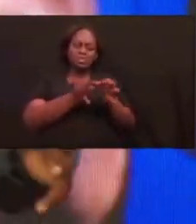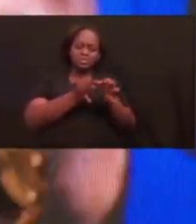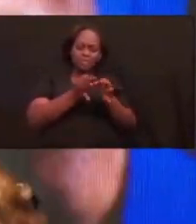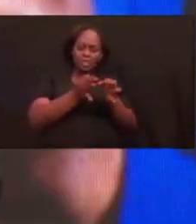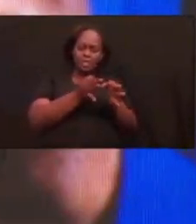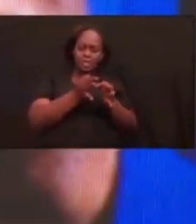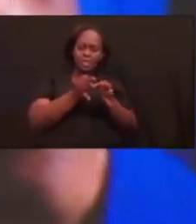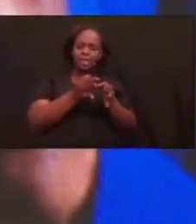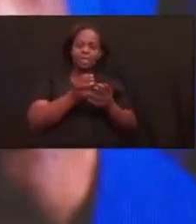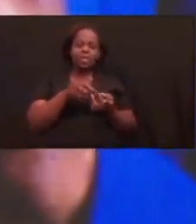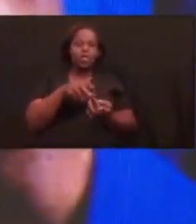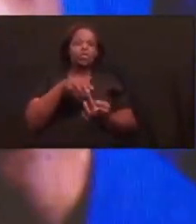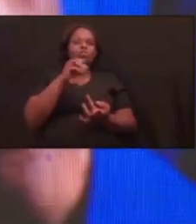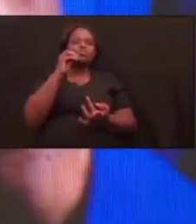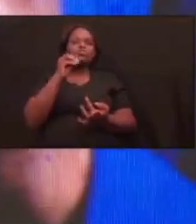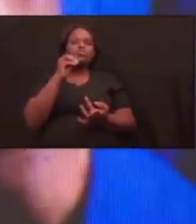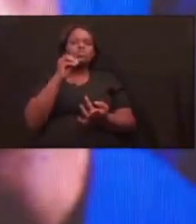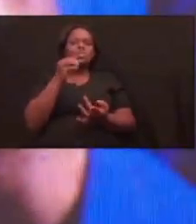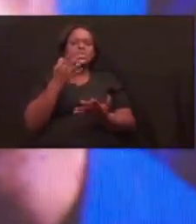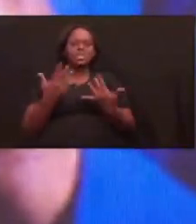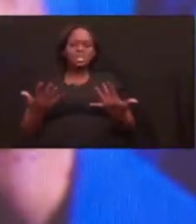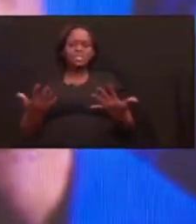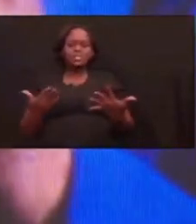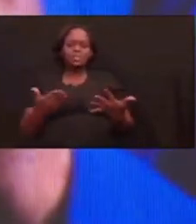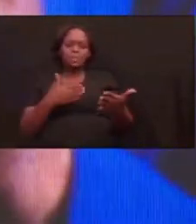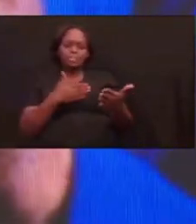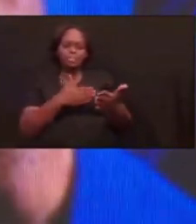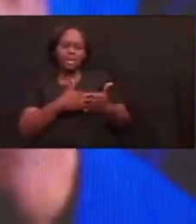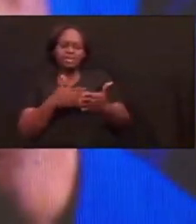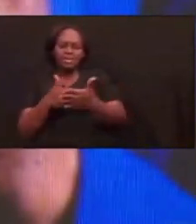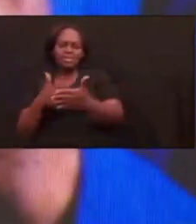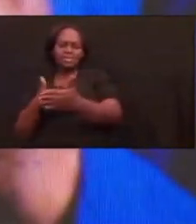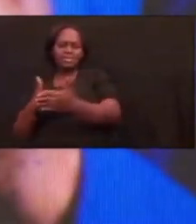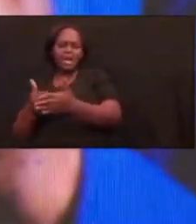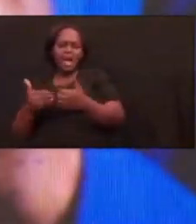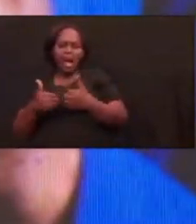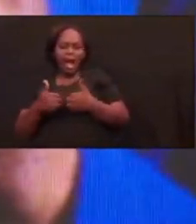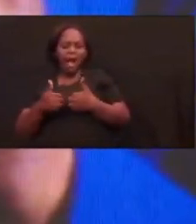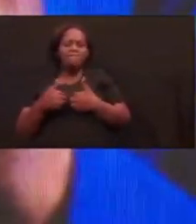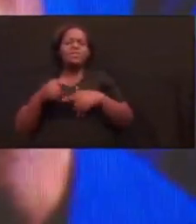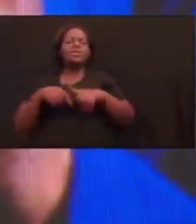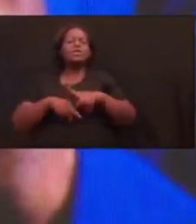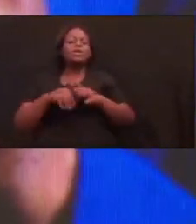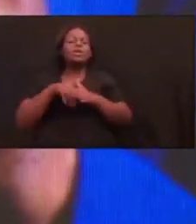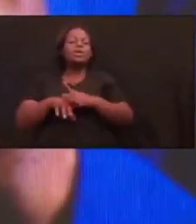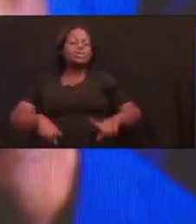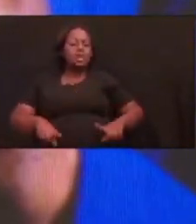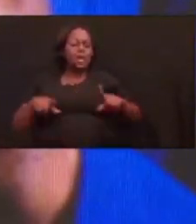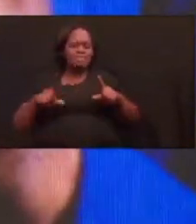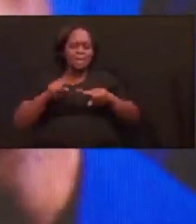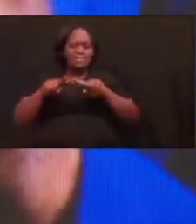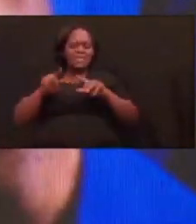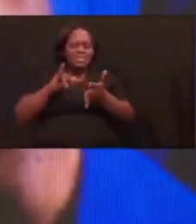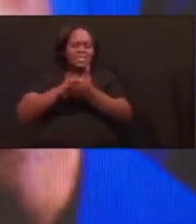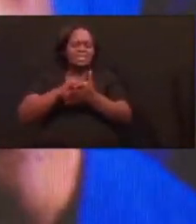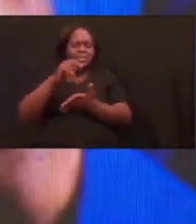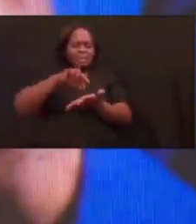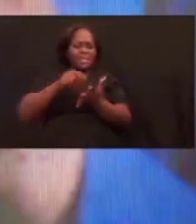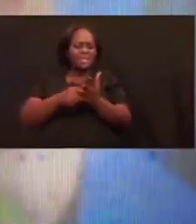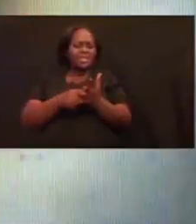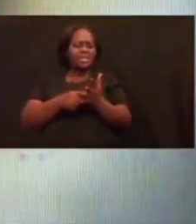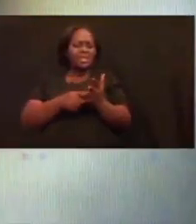unique limitations I have put in my life. But that does not mean it is doctrine, because your call